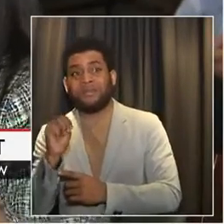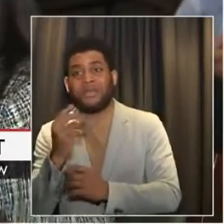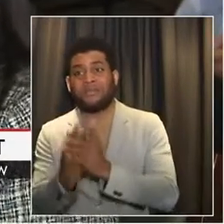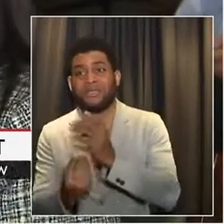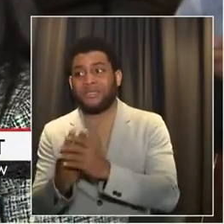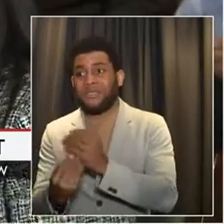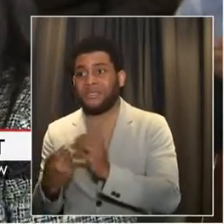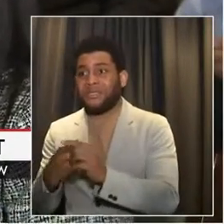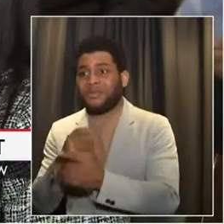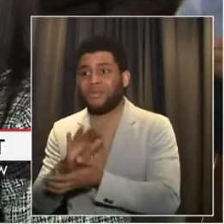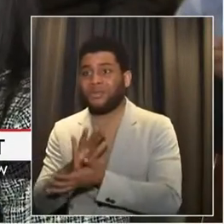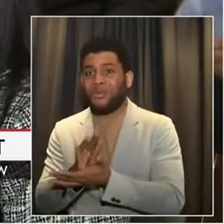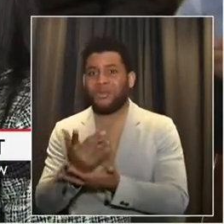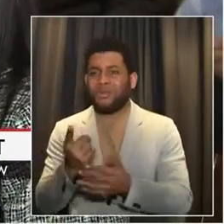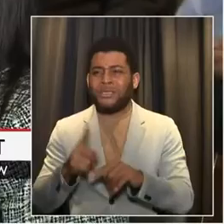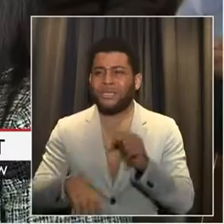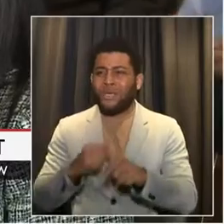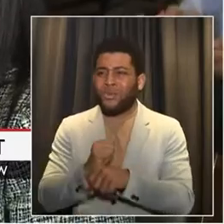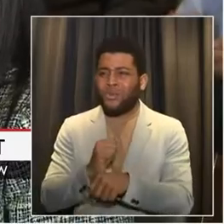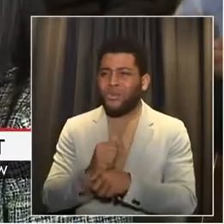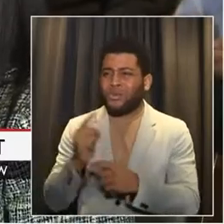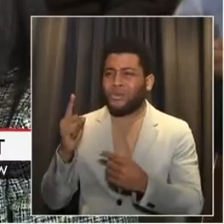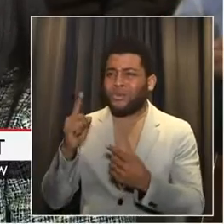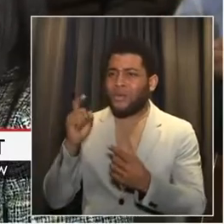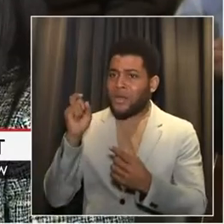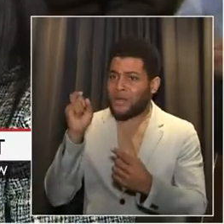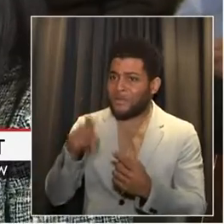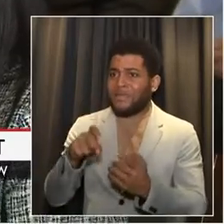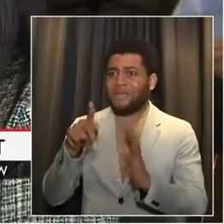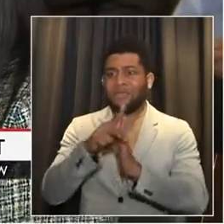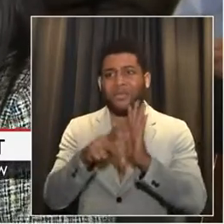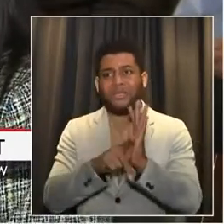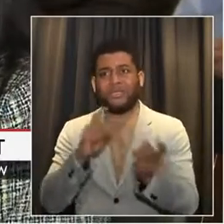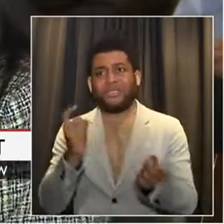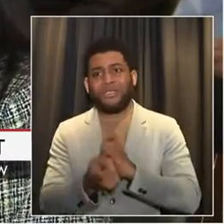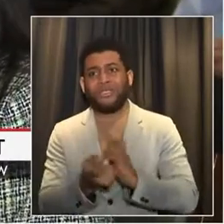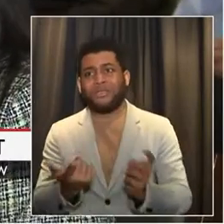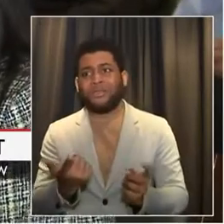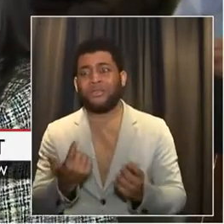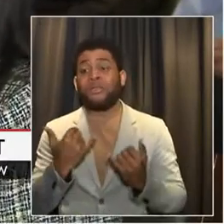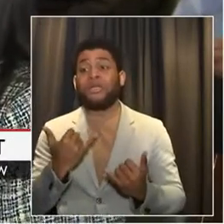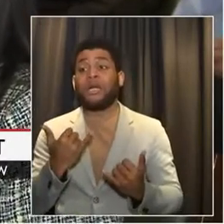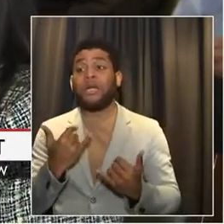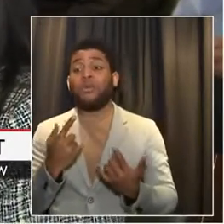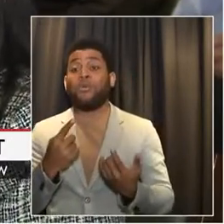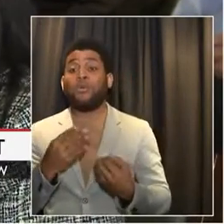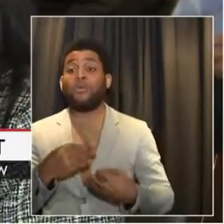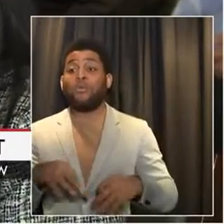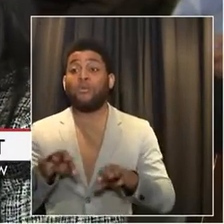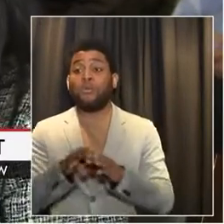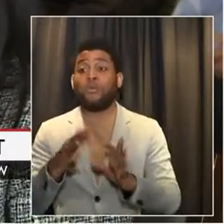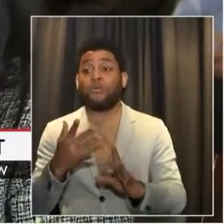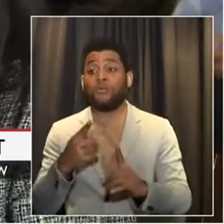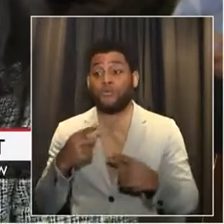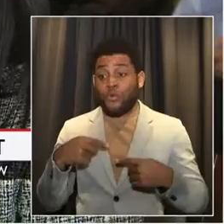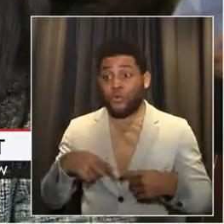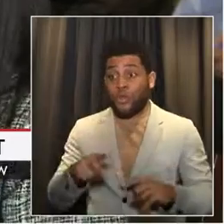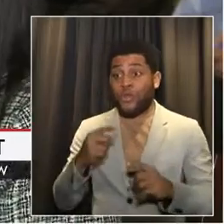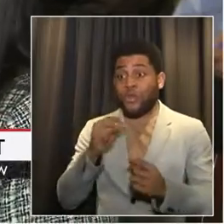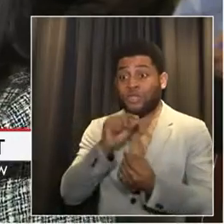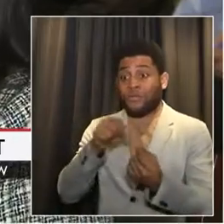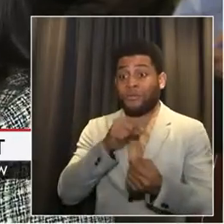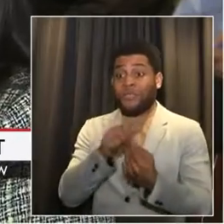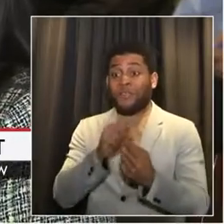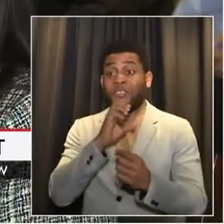until policy changes, right? Like, and so right now we have some protocols around critical incidents for certain age young people, but that really has been forming